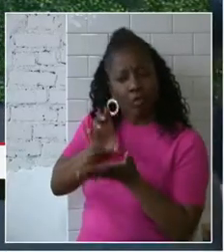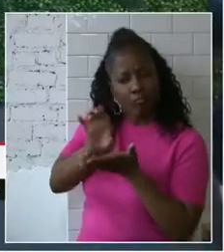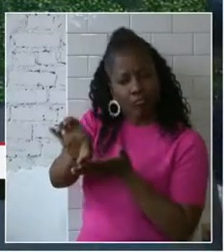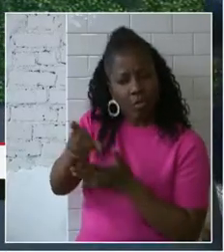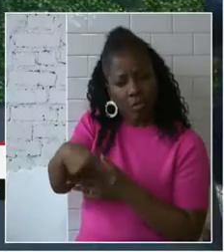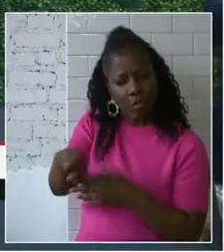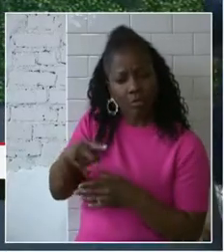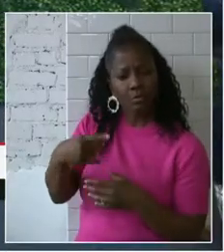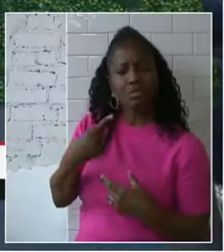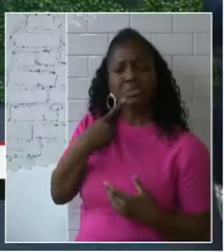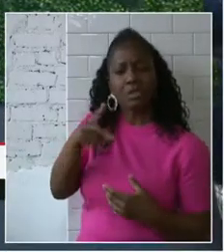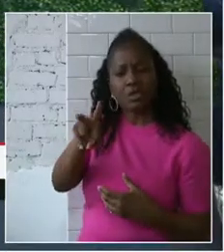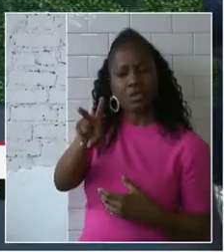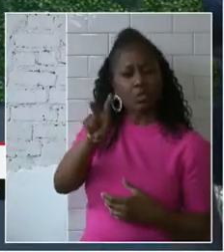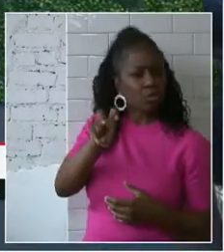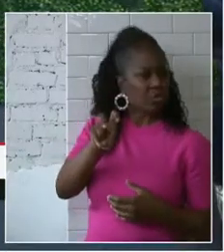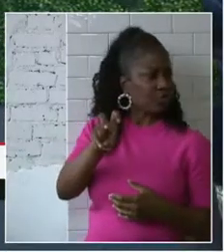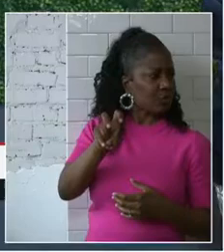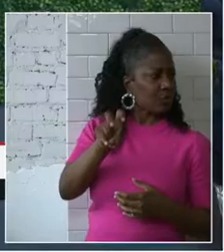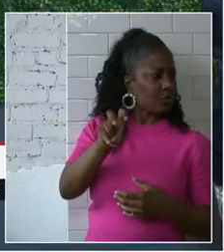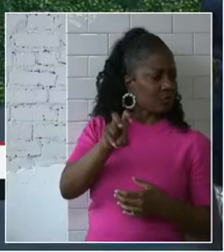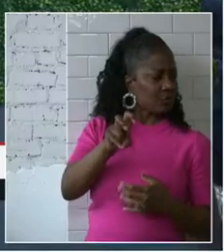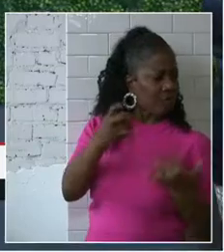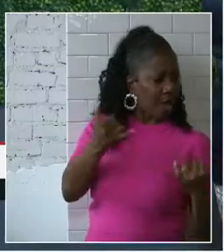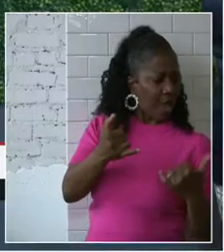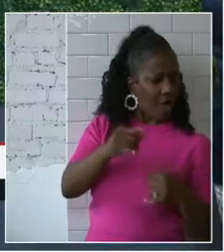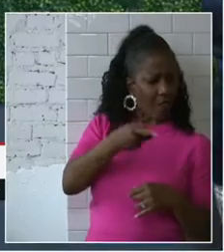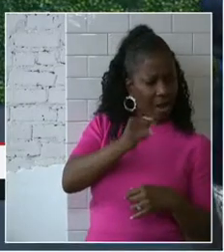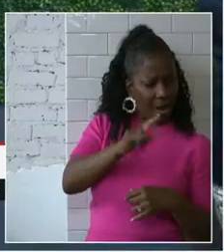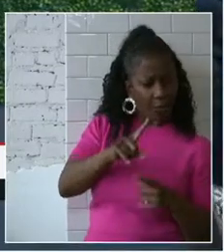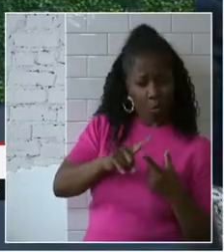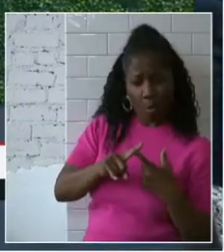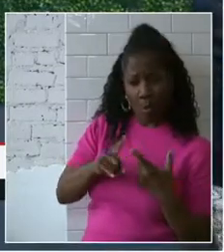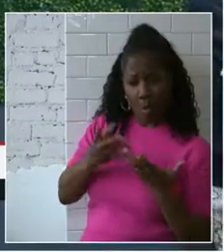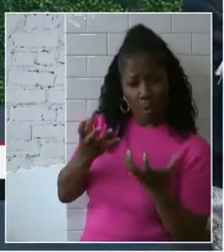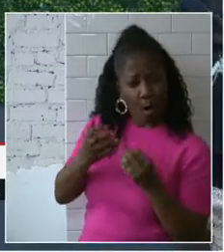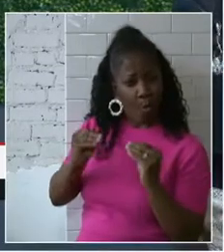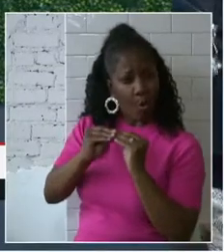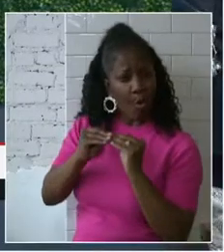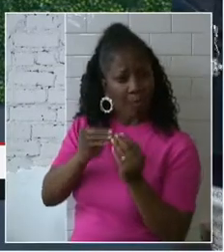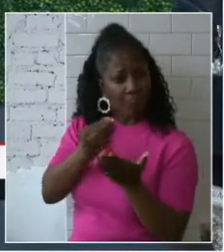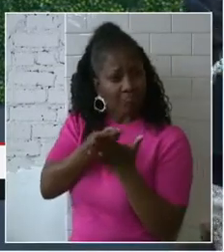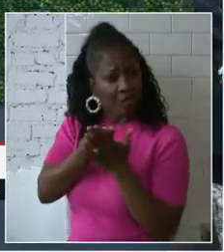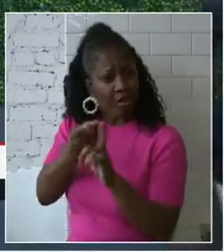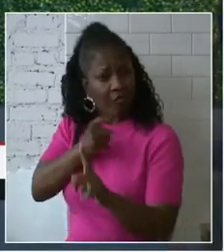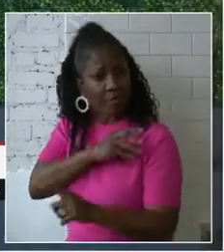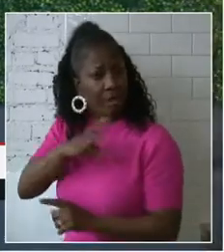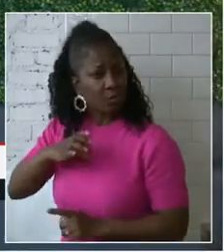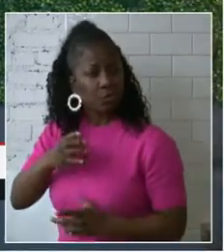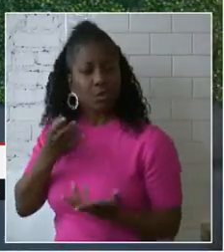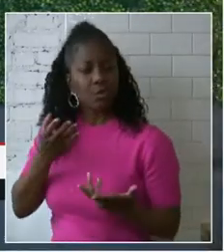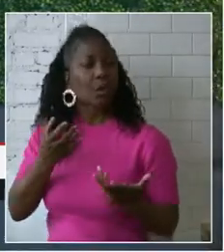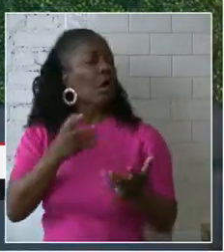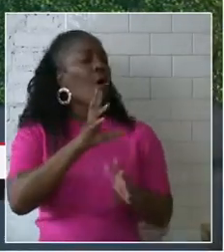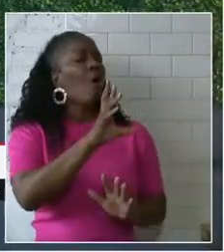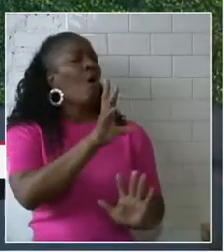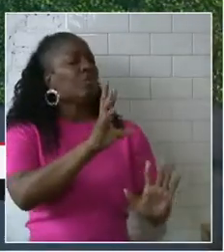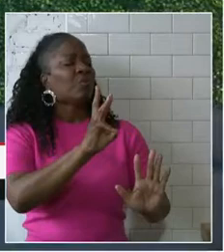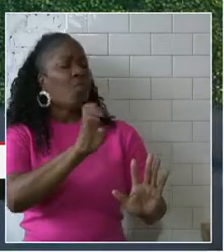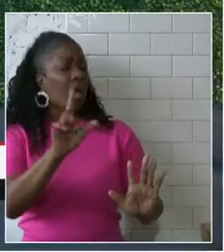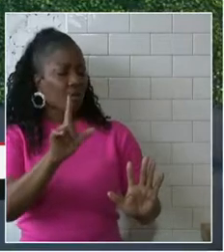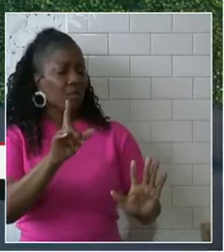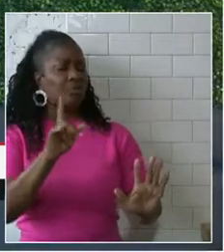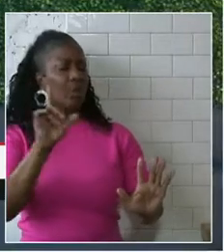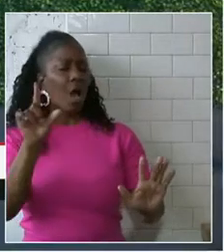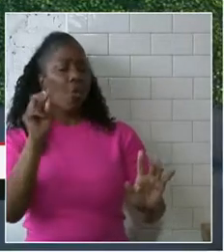So the 200 are paid for now, and you're looking for more money from council? Well, the addition that we have, and